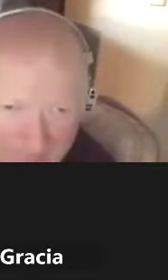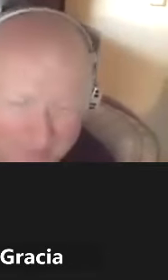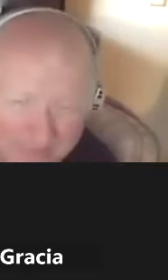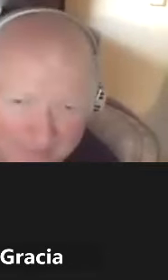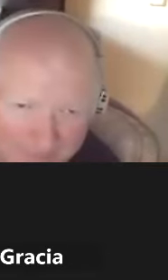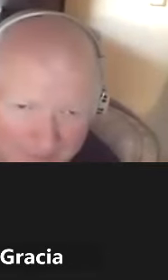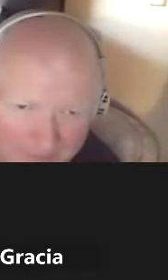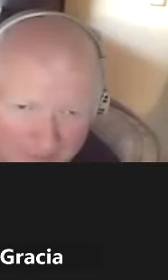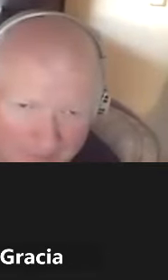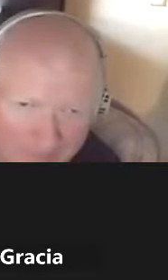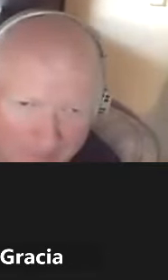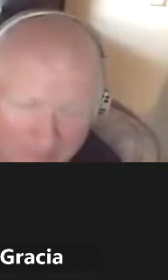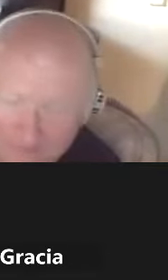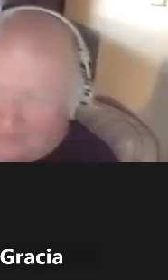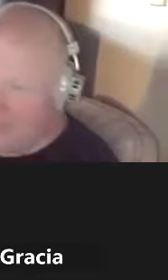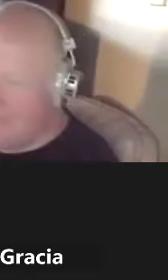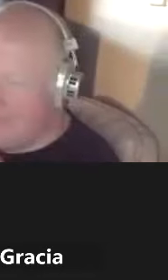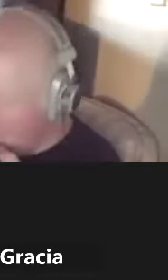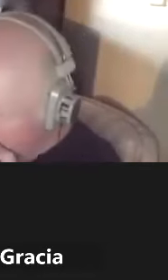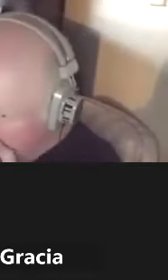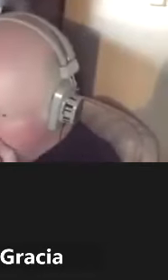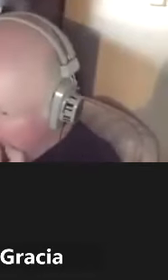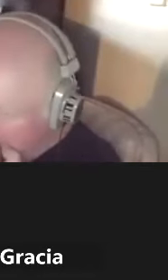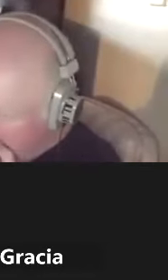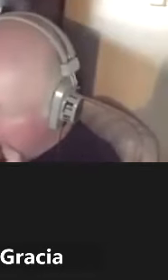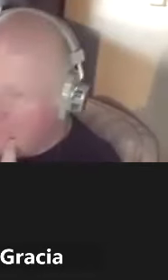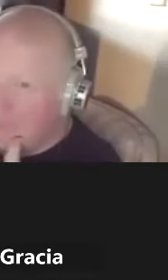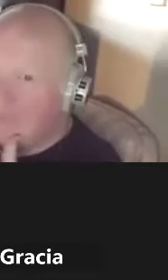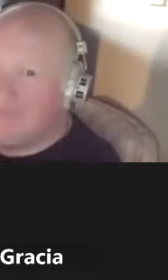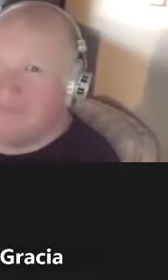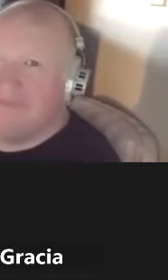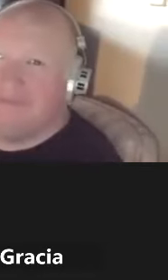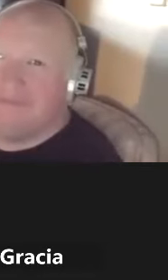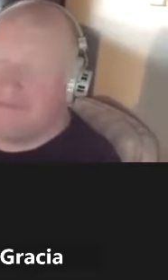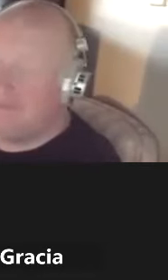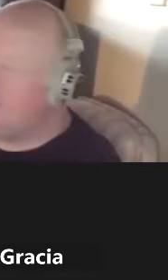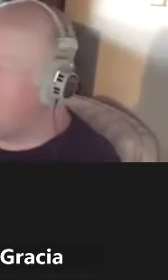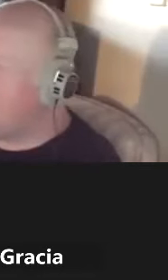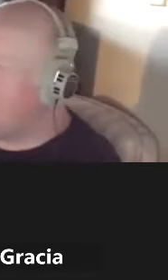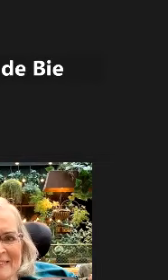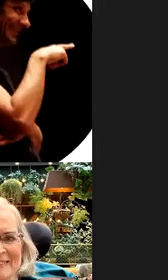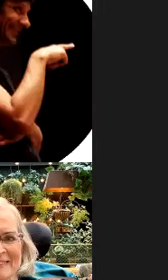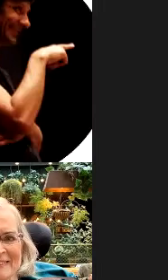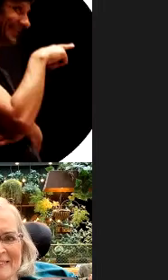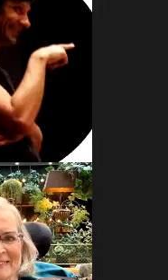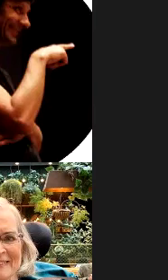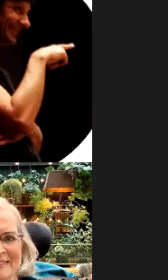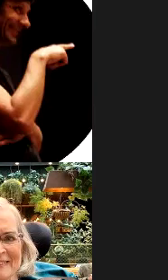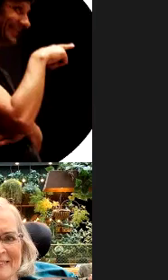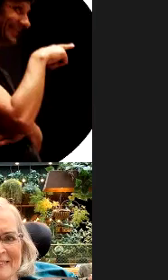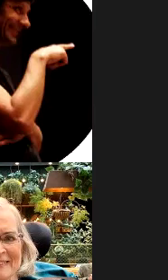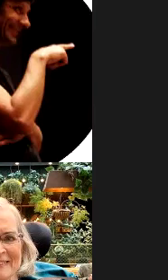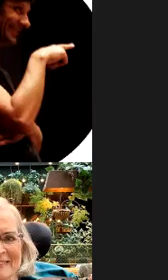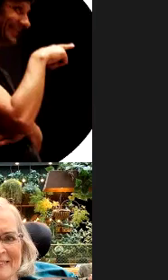I live on Warren Street, off of Warren Street. There's a person that lives 2 streets over from me, and there's